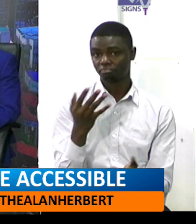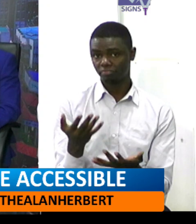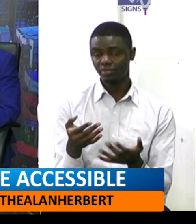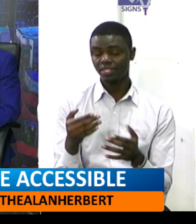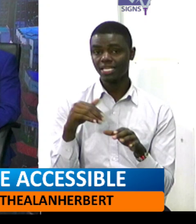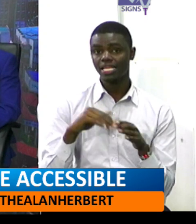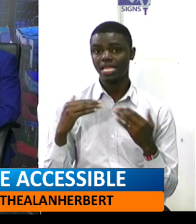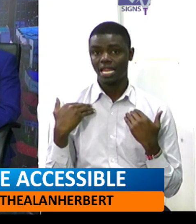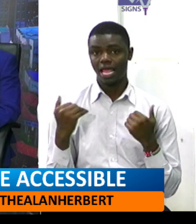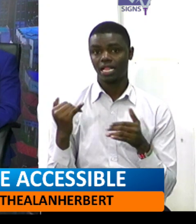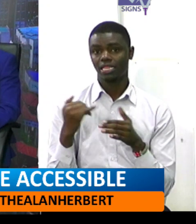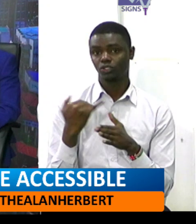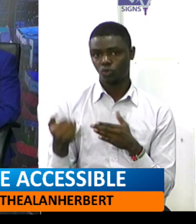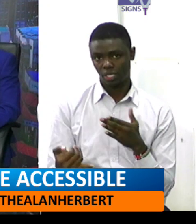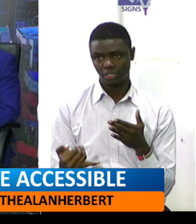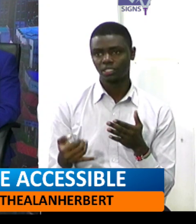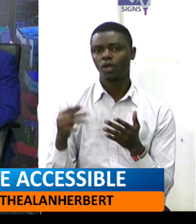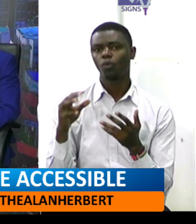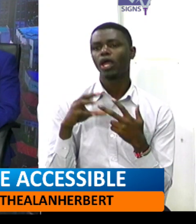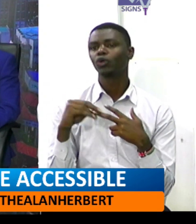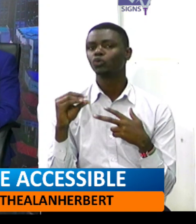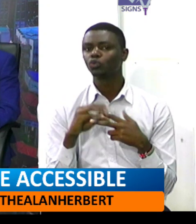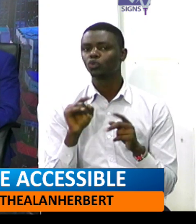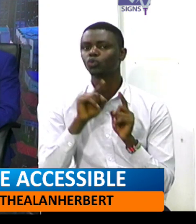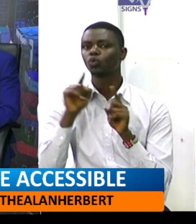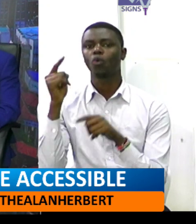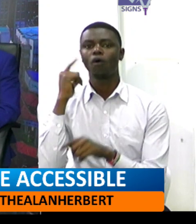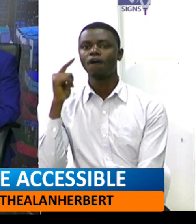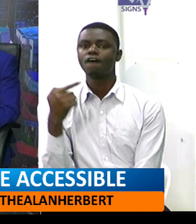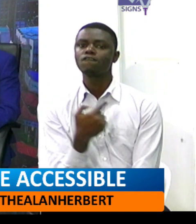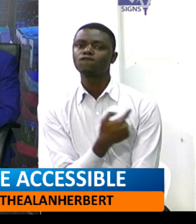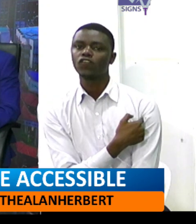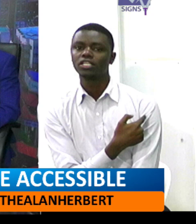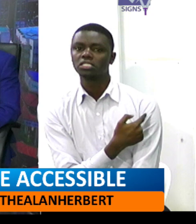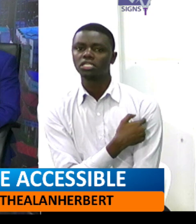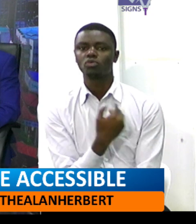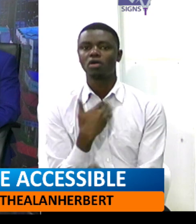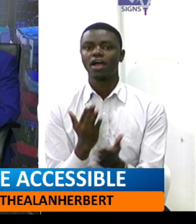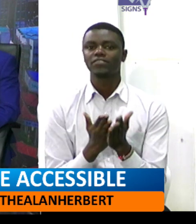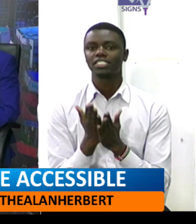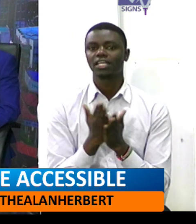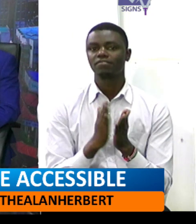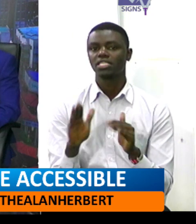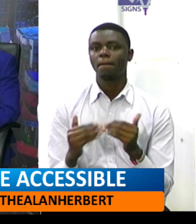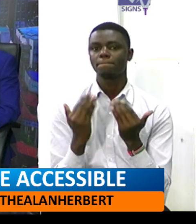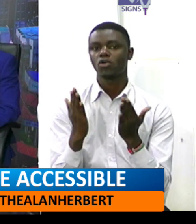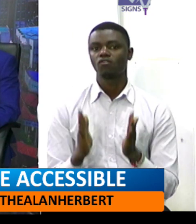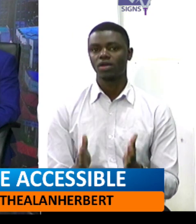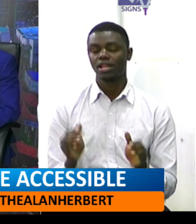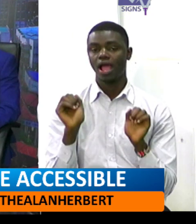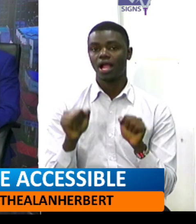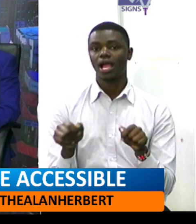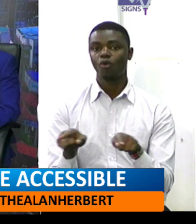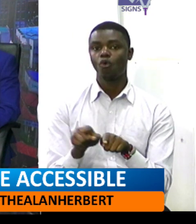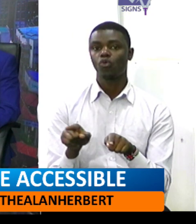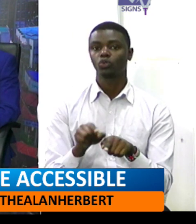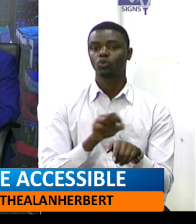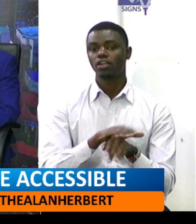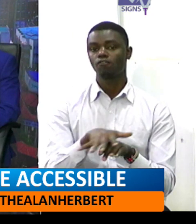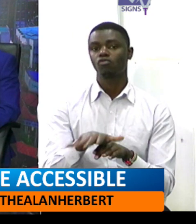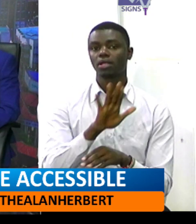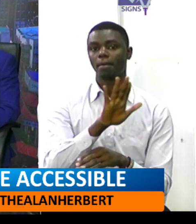In health insurance, where you choose to go for treatment, you have service providers can also influence